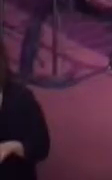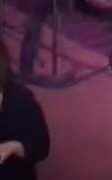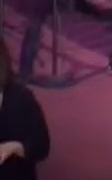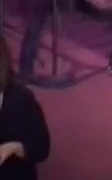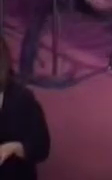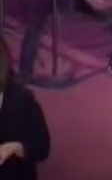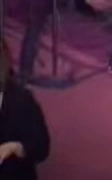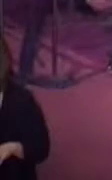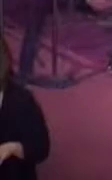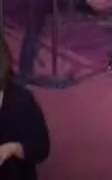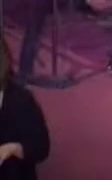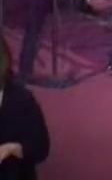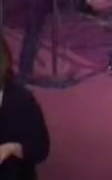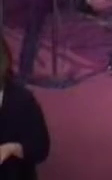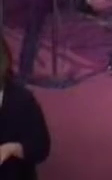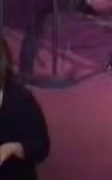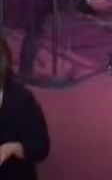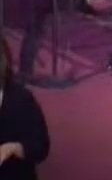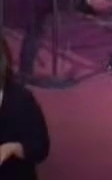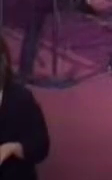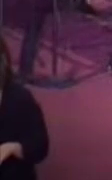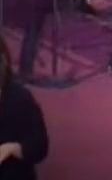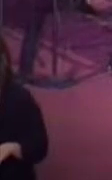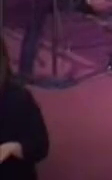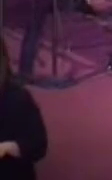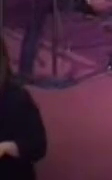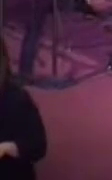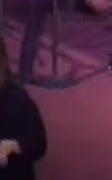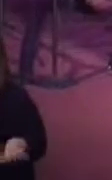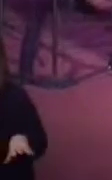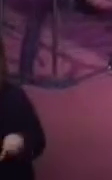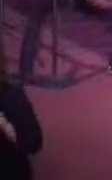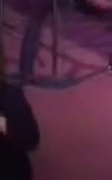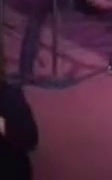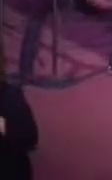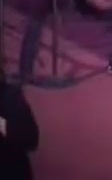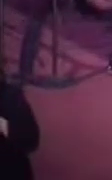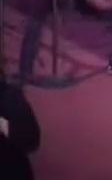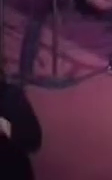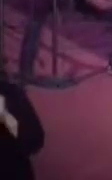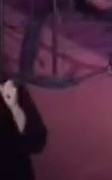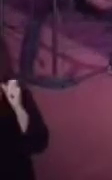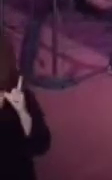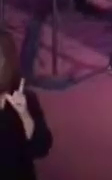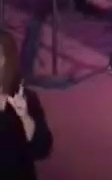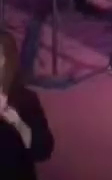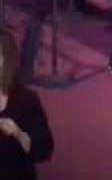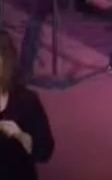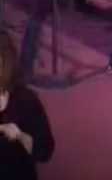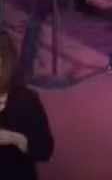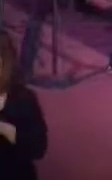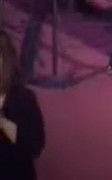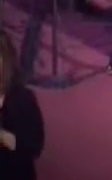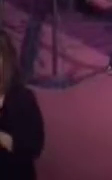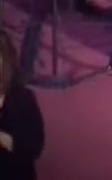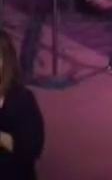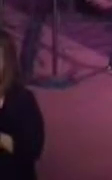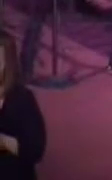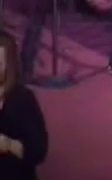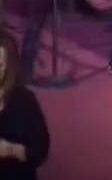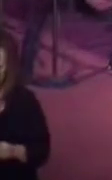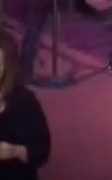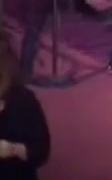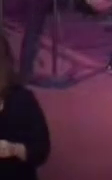actually going to take over. And this is so fascinating. The prophet Isaiah, 100 years, 100 to 150